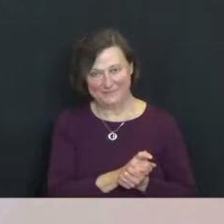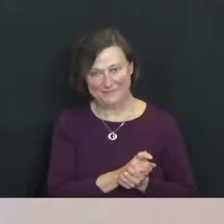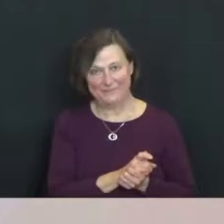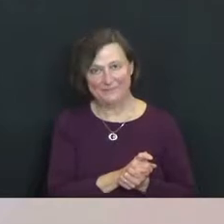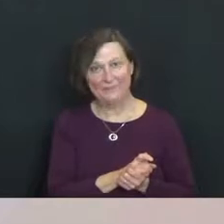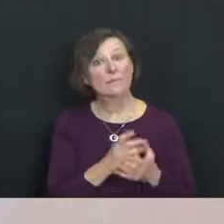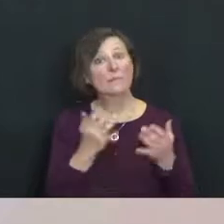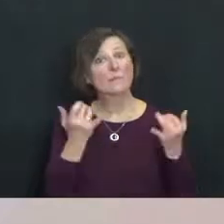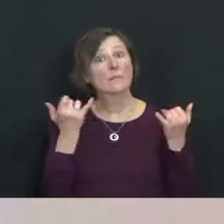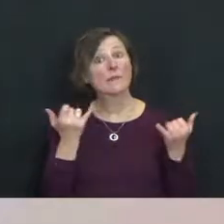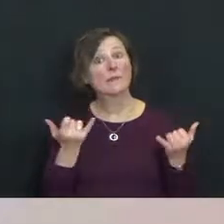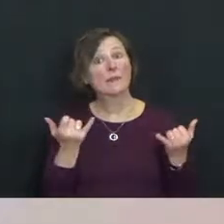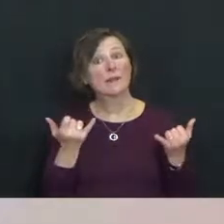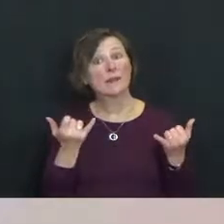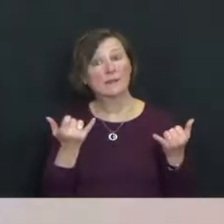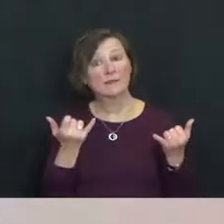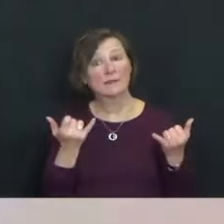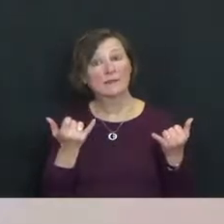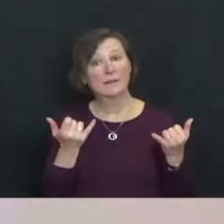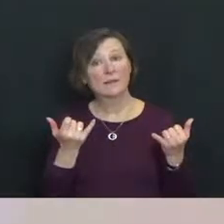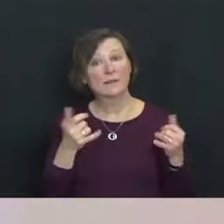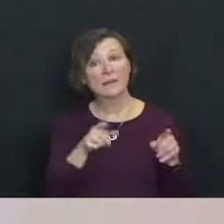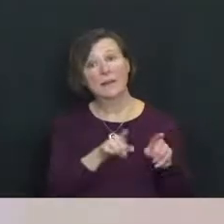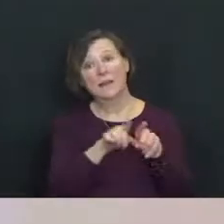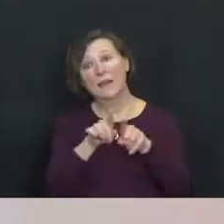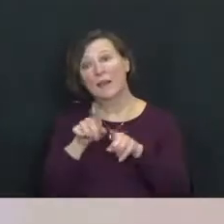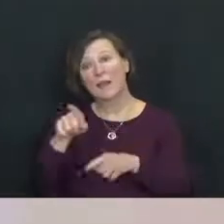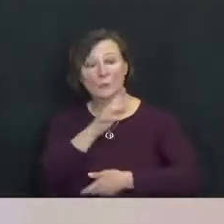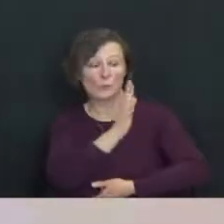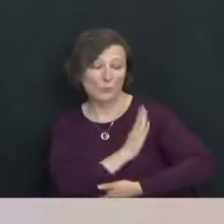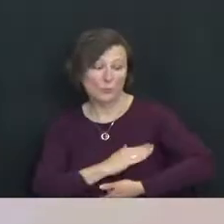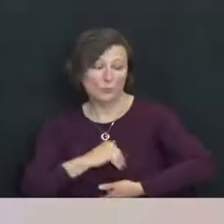And now as you are stroking,